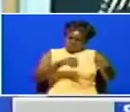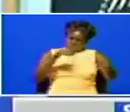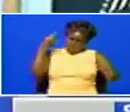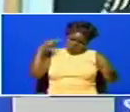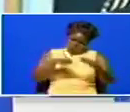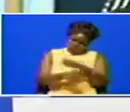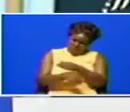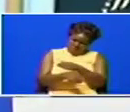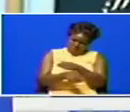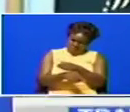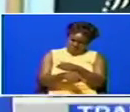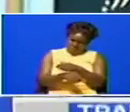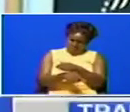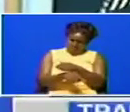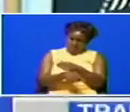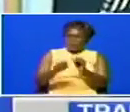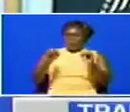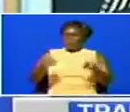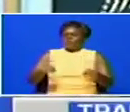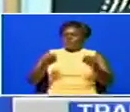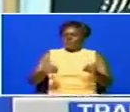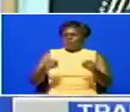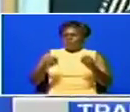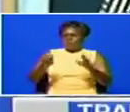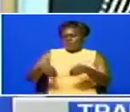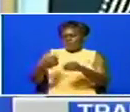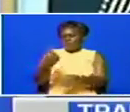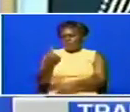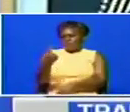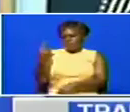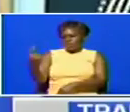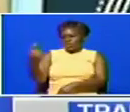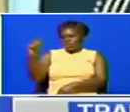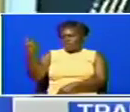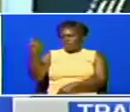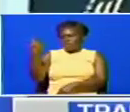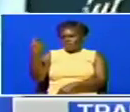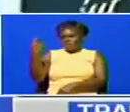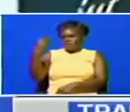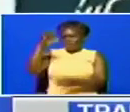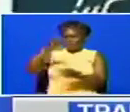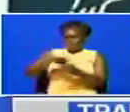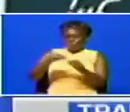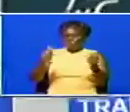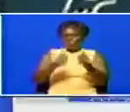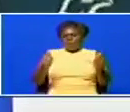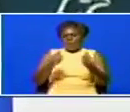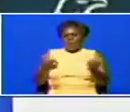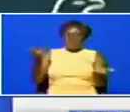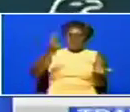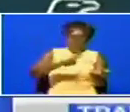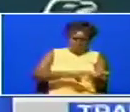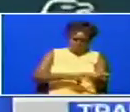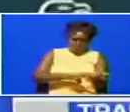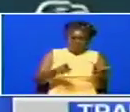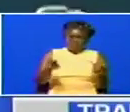final steps, can give each Kenyan confidence that their vote was properly recorded and